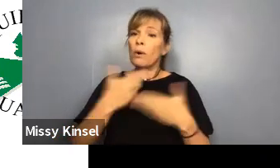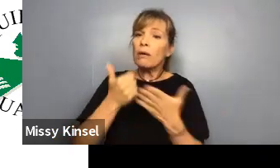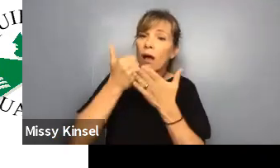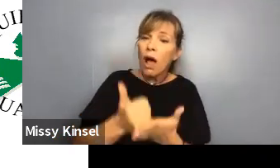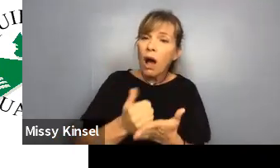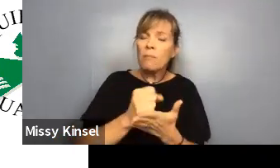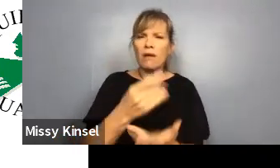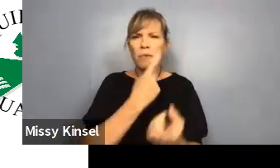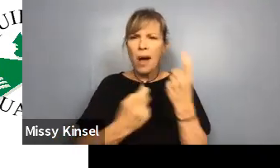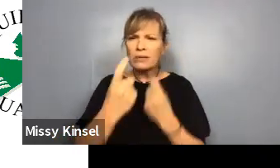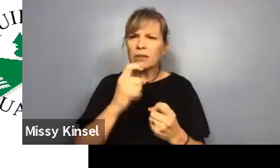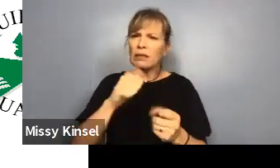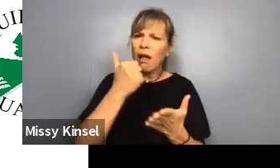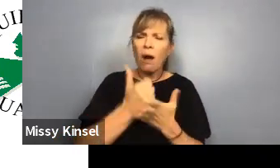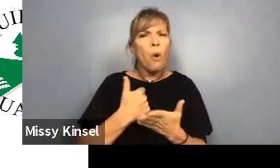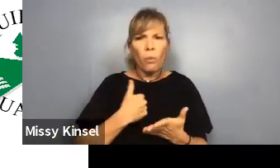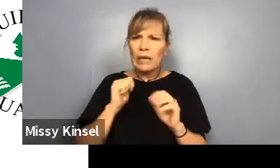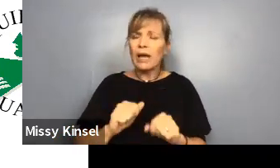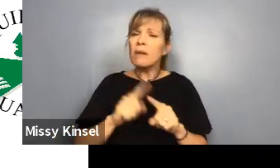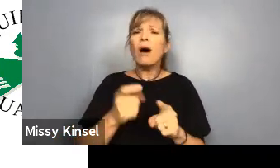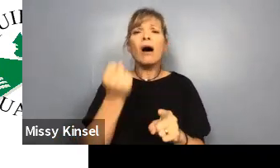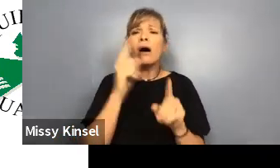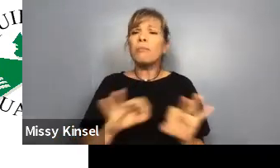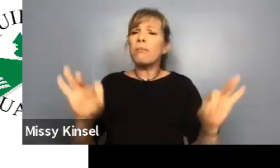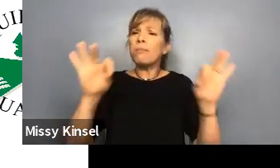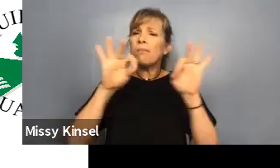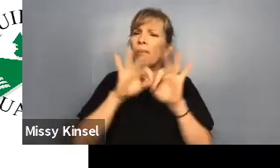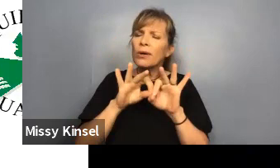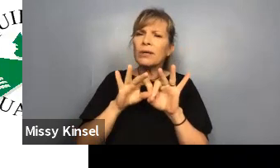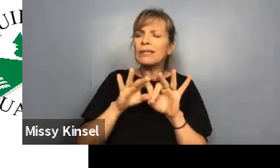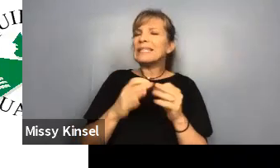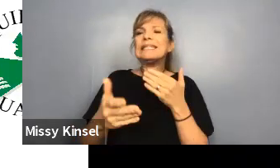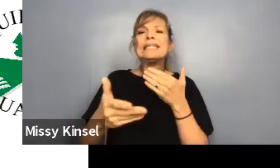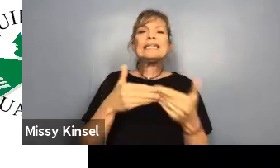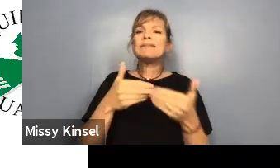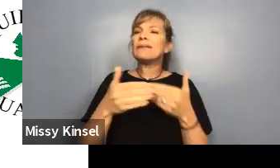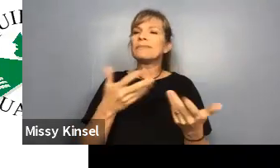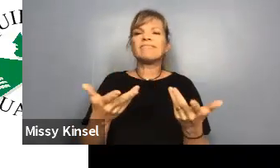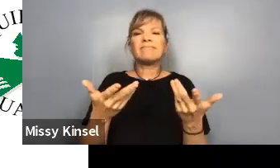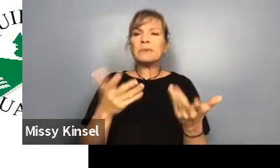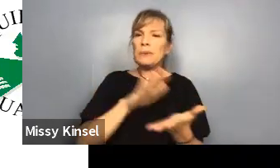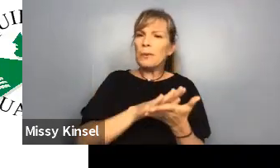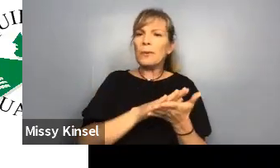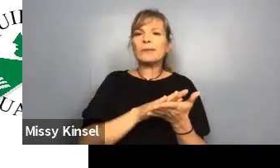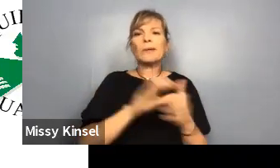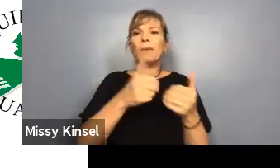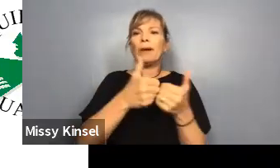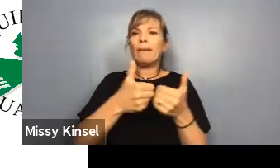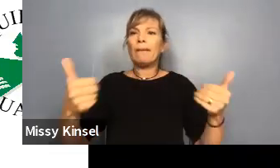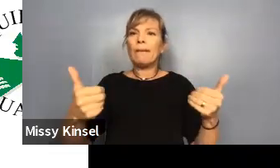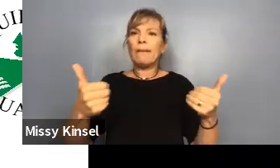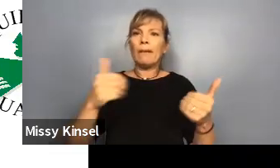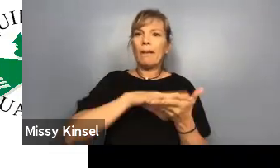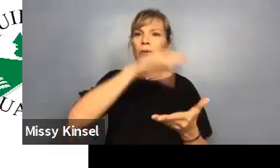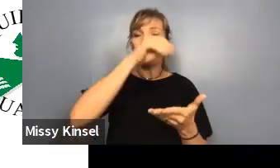questions, if you need assistance, but it's important to remember that even though, you know, schools are doing remote learning, there's a lot